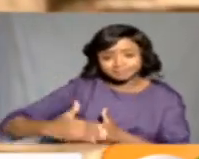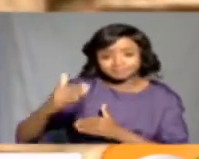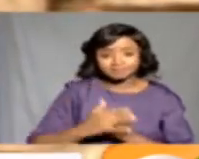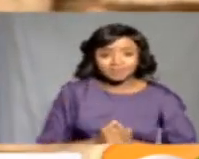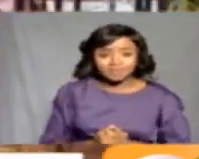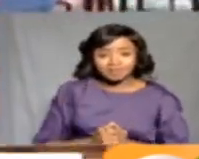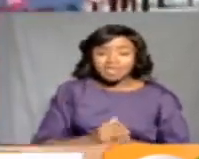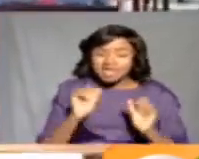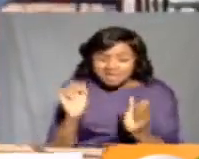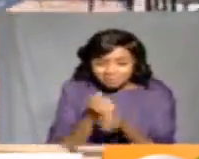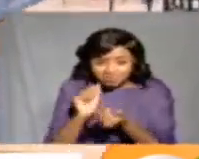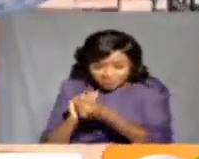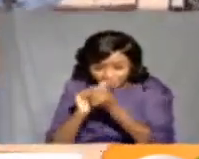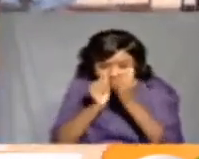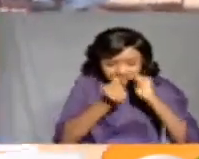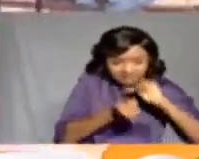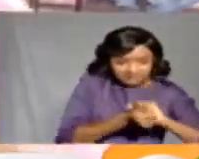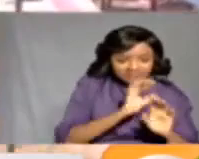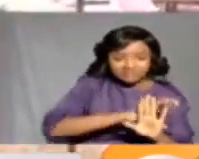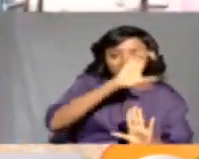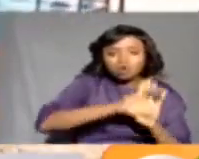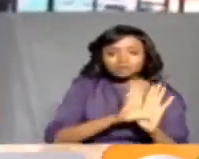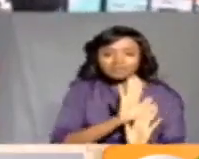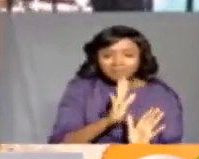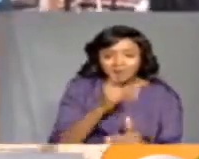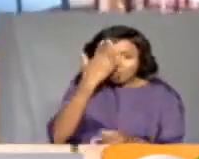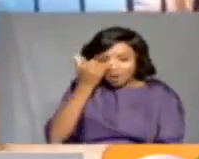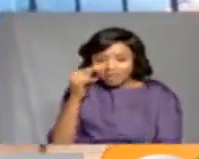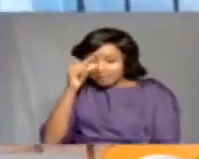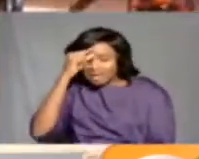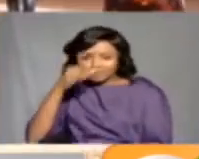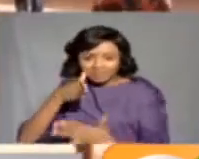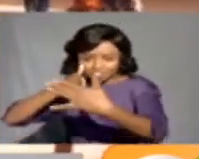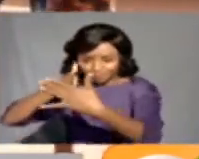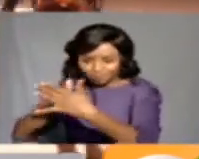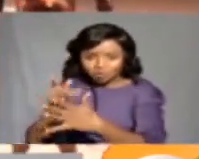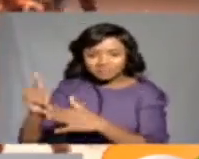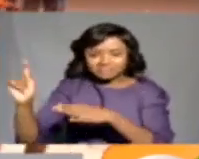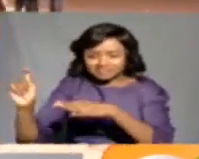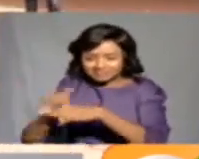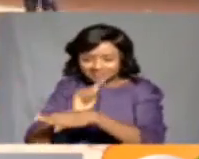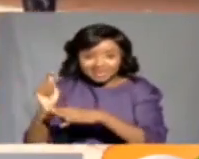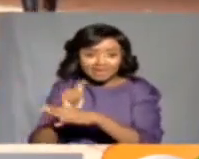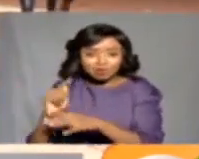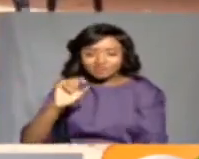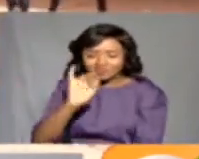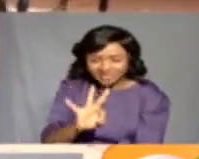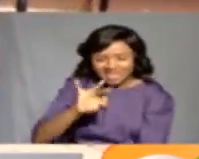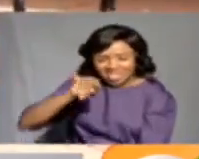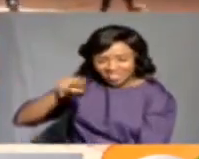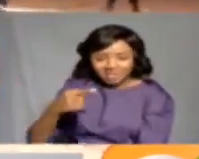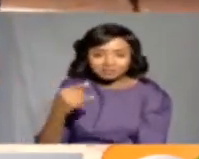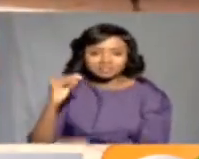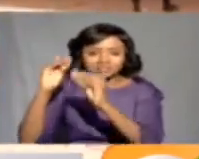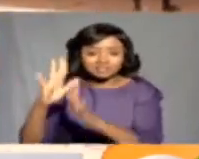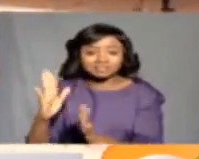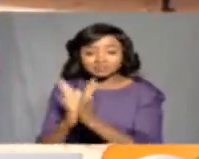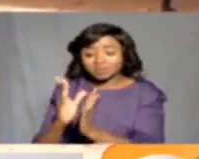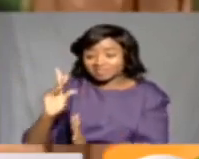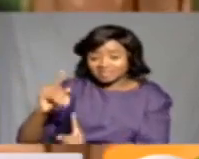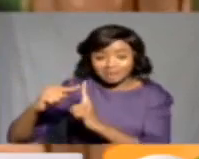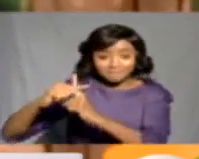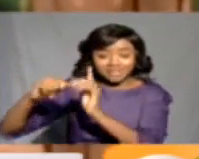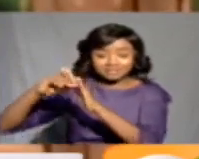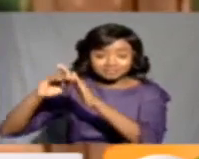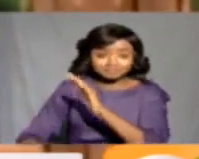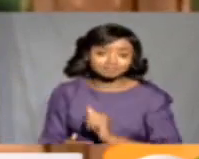Unable to switch to a different course, days after the government terminated the training of 3,000 teachers with D-plus minimum grade. I'm asking